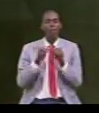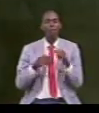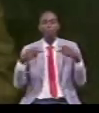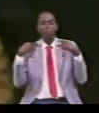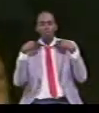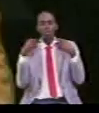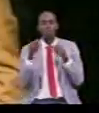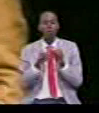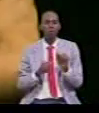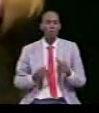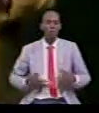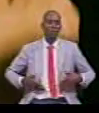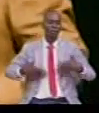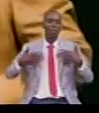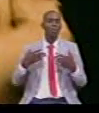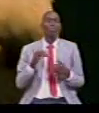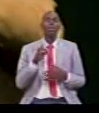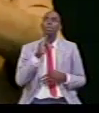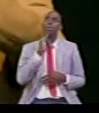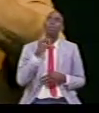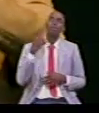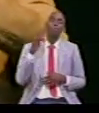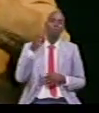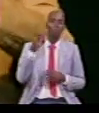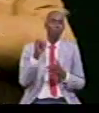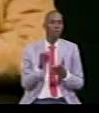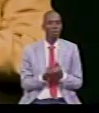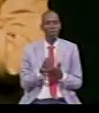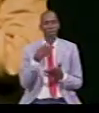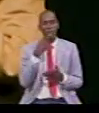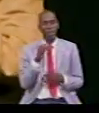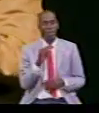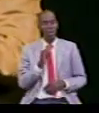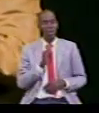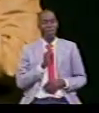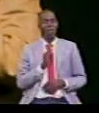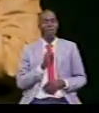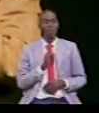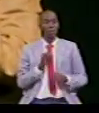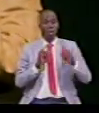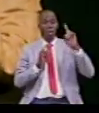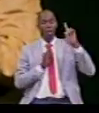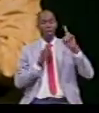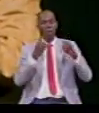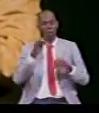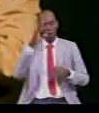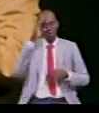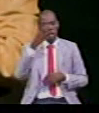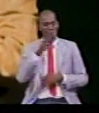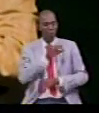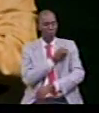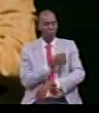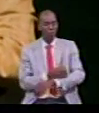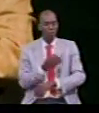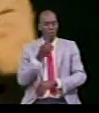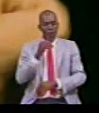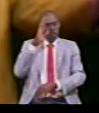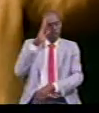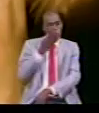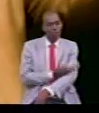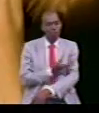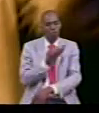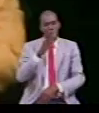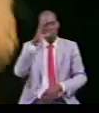every life, is the one that says, I, the man of authority, the Son of Man, the Son